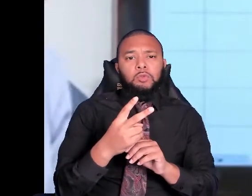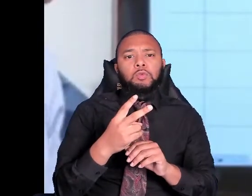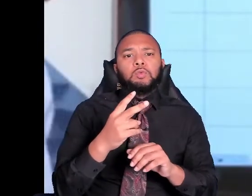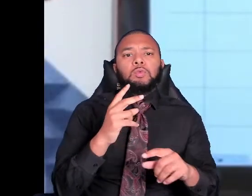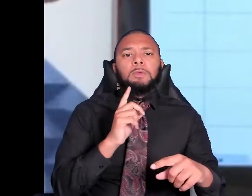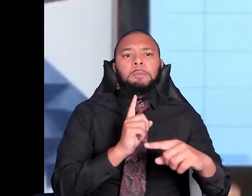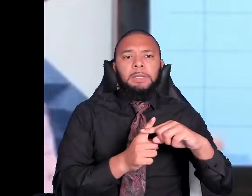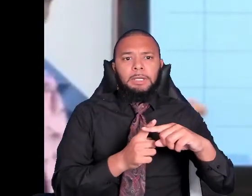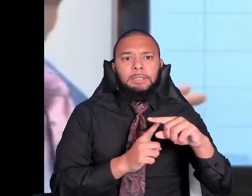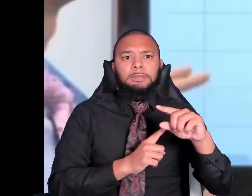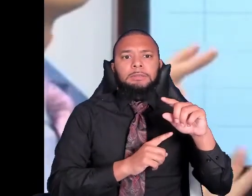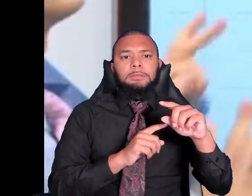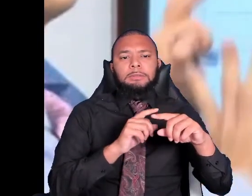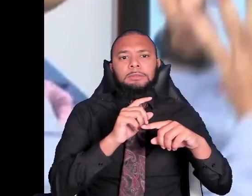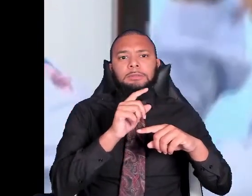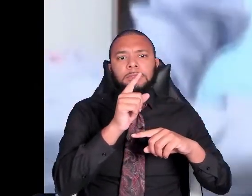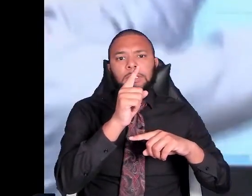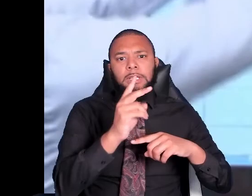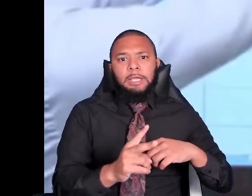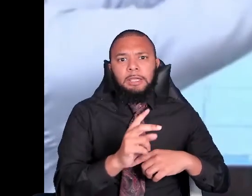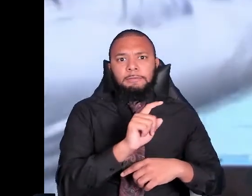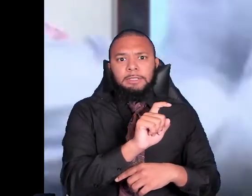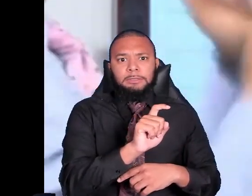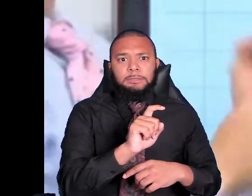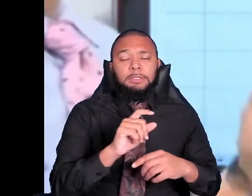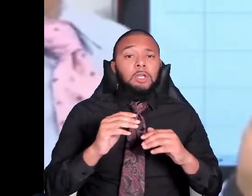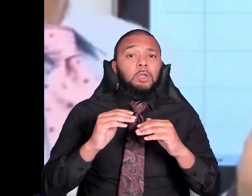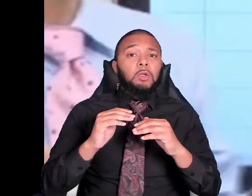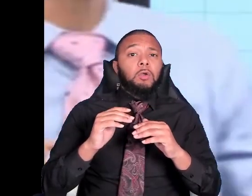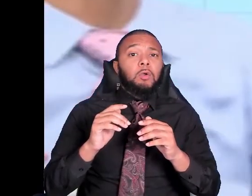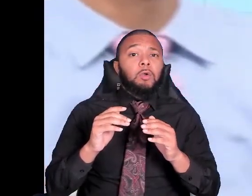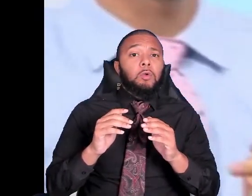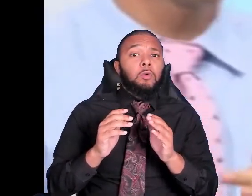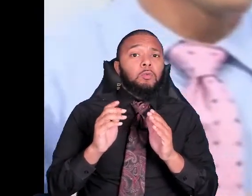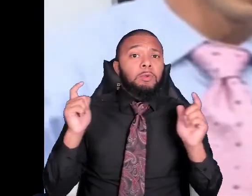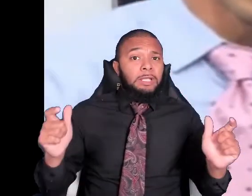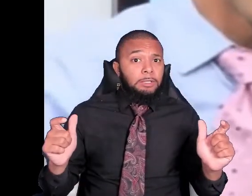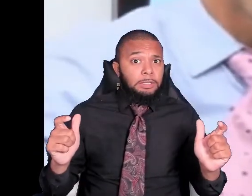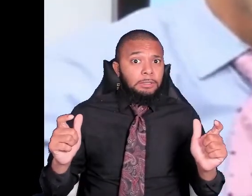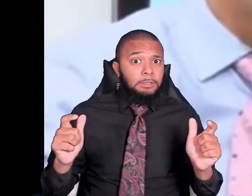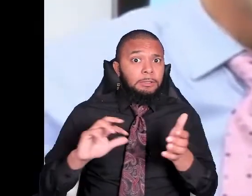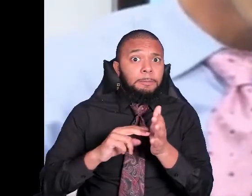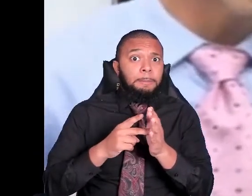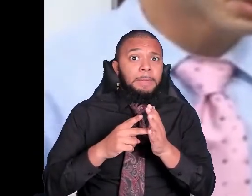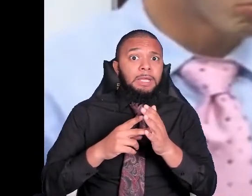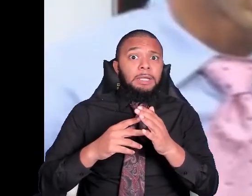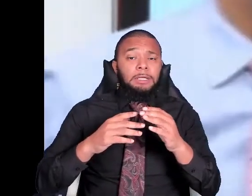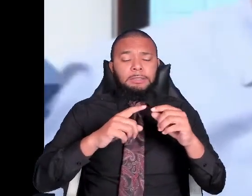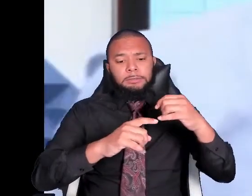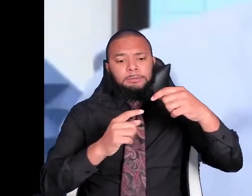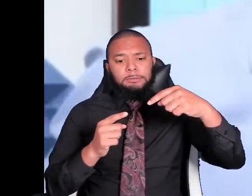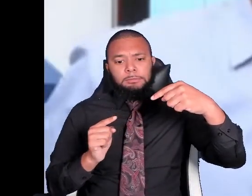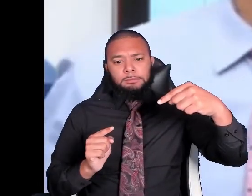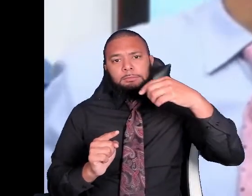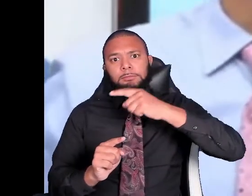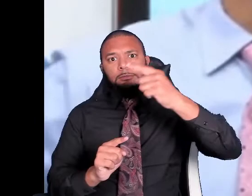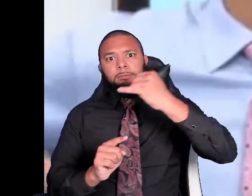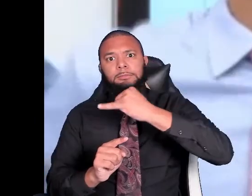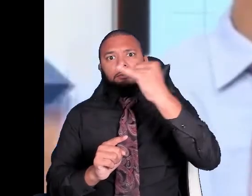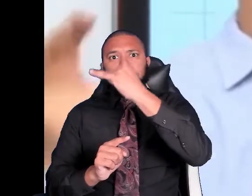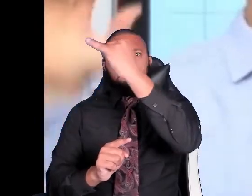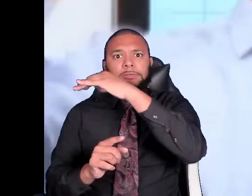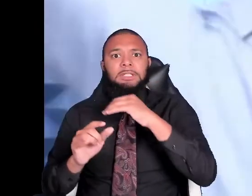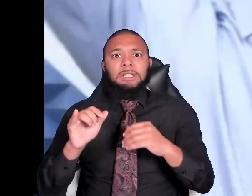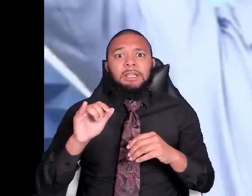greater than, we get to shade up. When it's greater than, I mean, when you wake up in the morning and you say, I